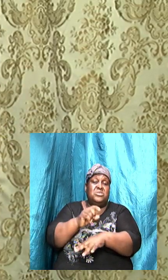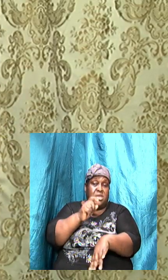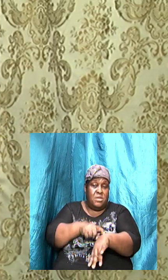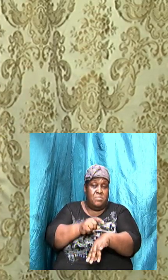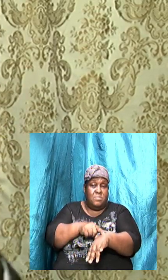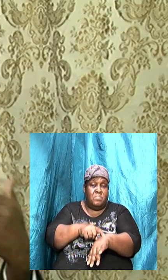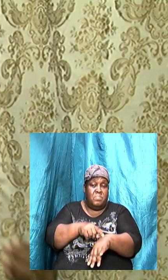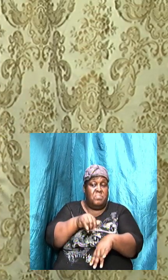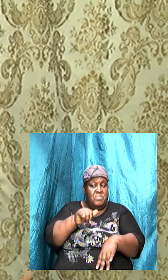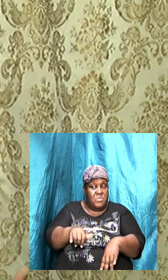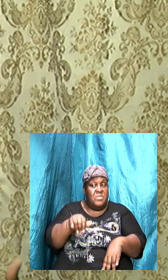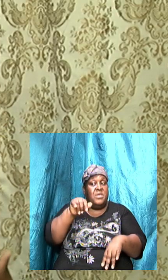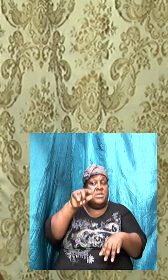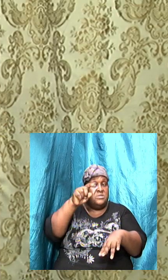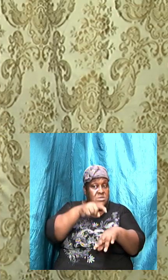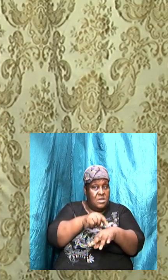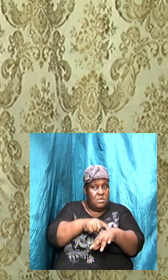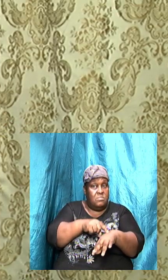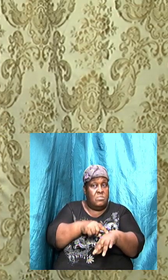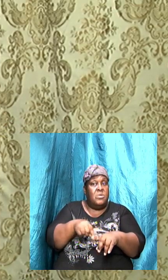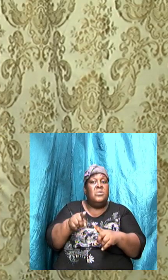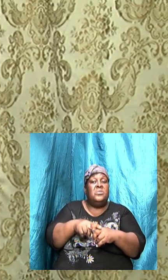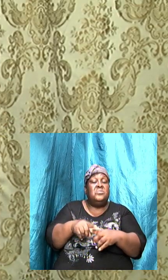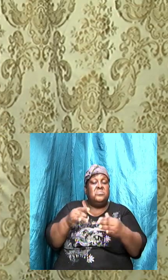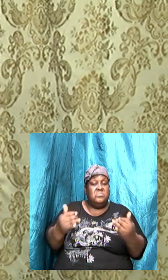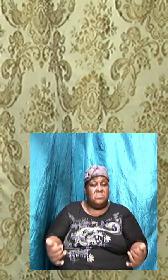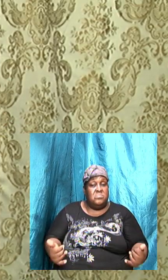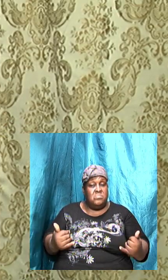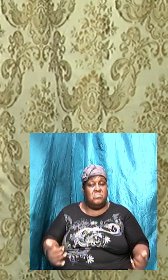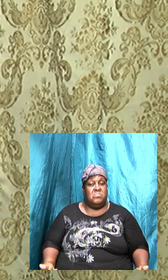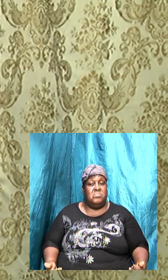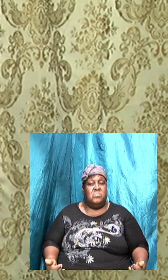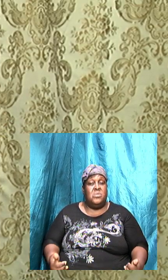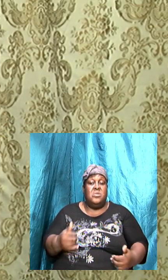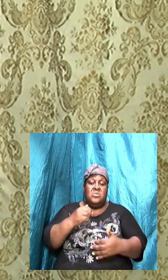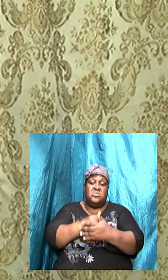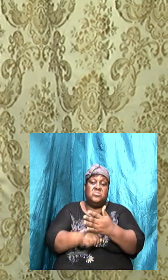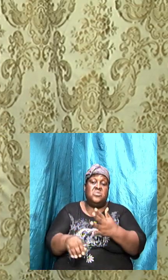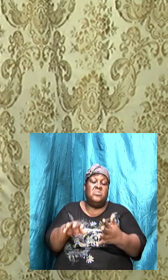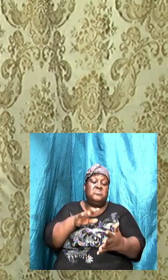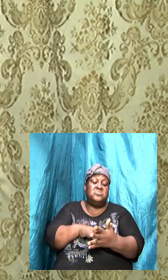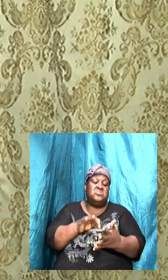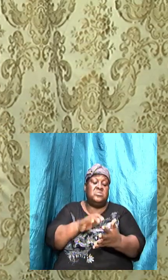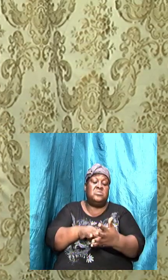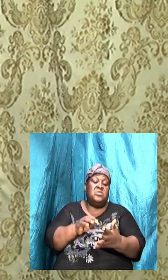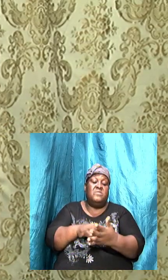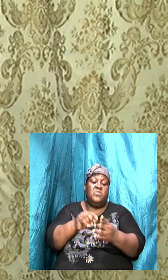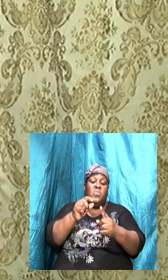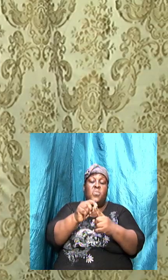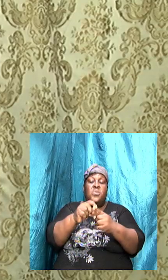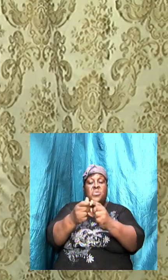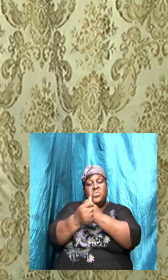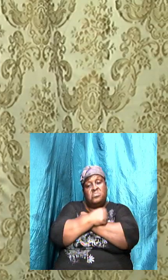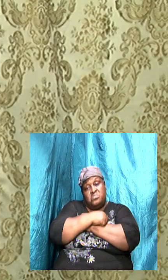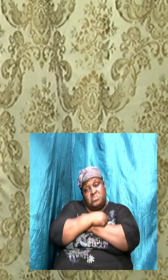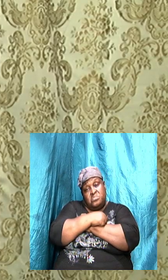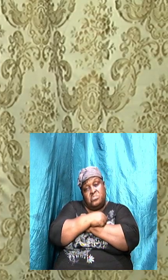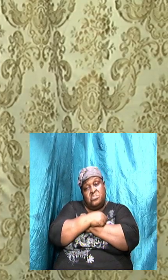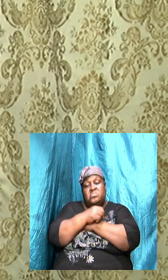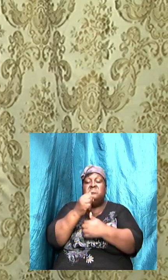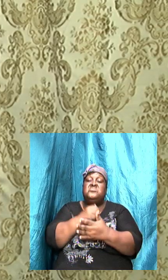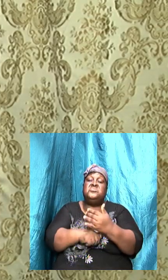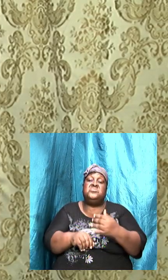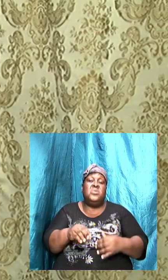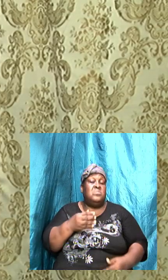until now. Some students of the word embrace that, some do not. And so we will